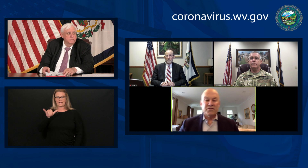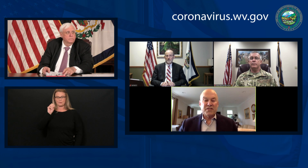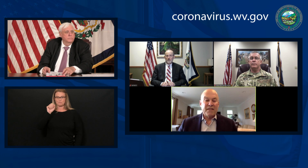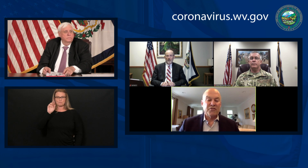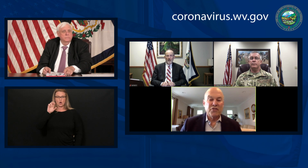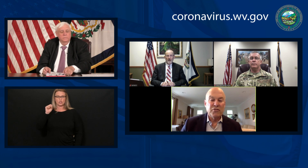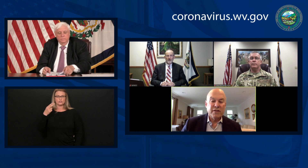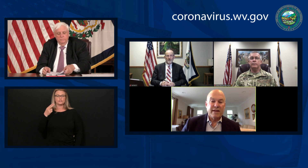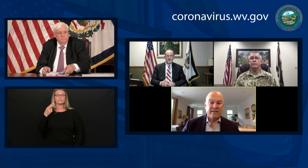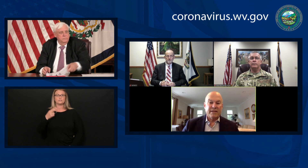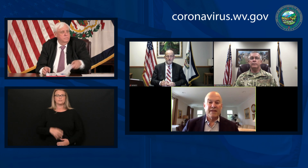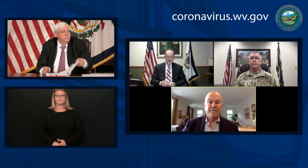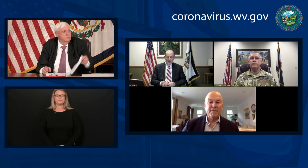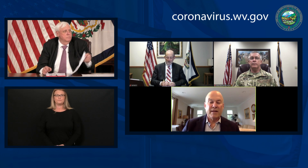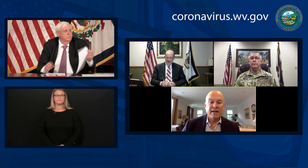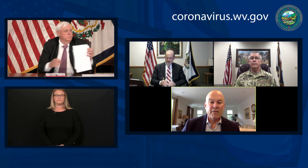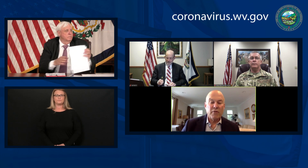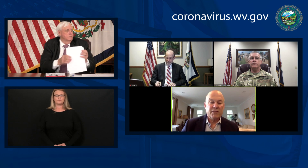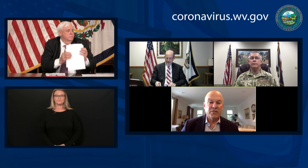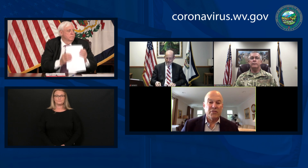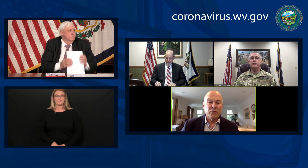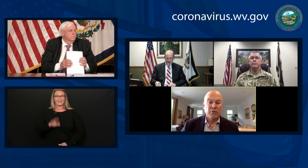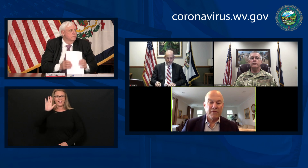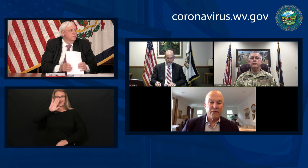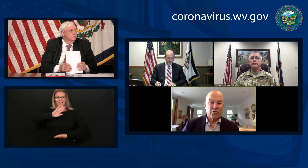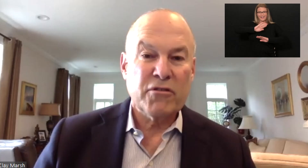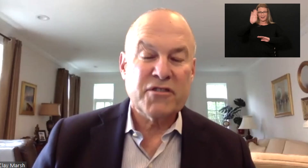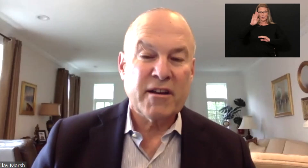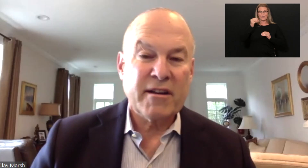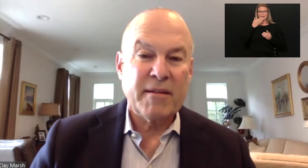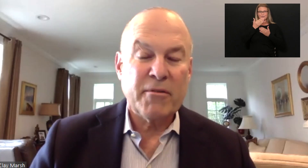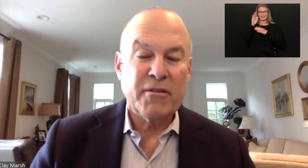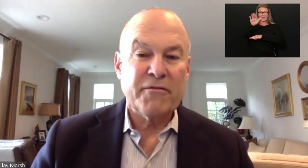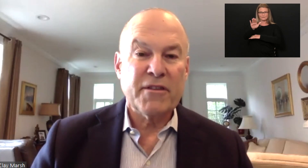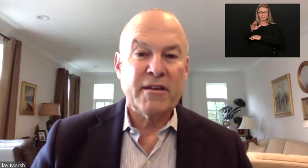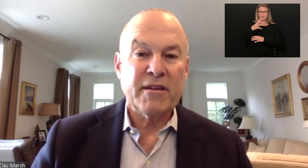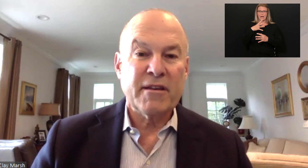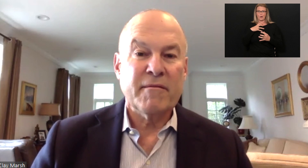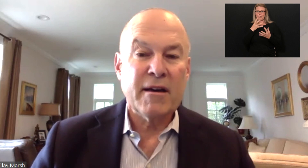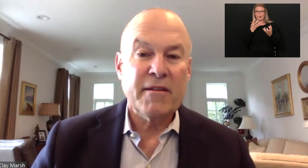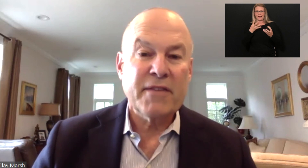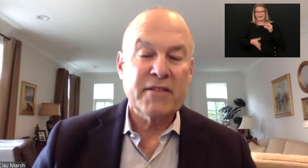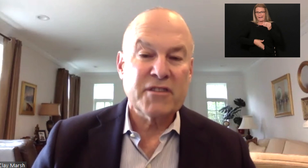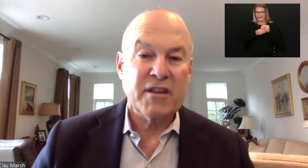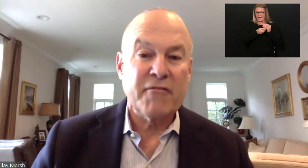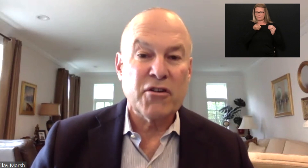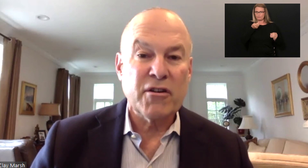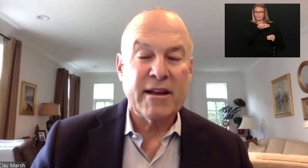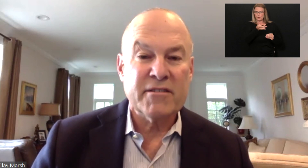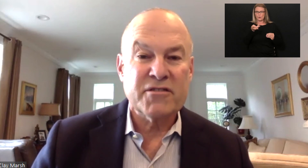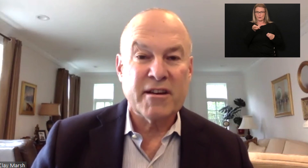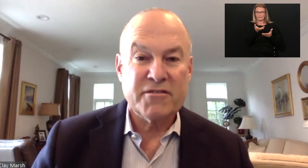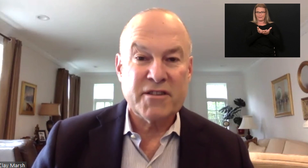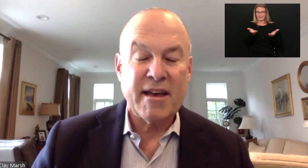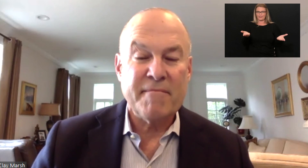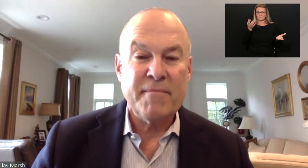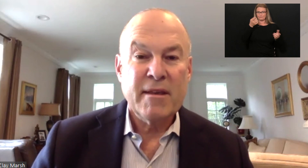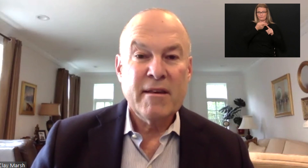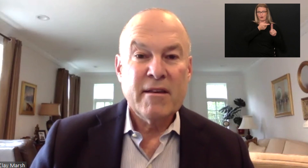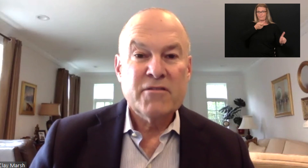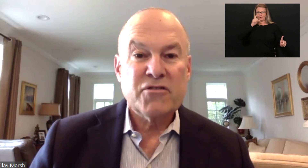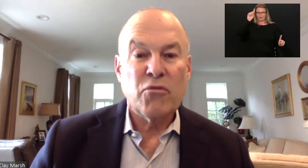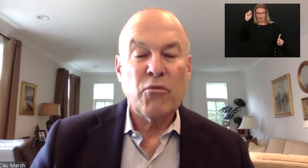Hello this afternoon, and I want to reinforce a couple of the things that the governor has